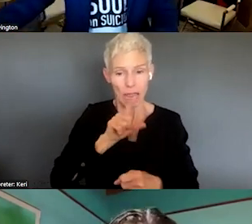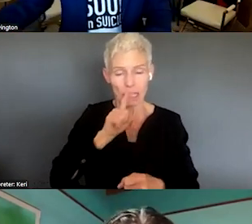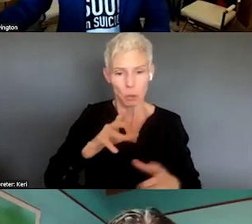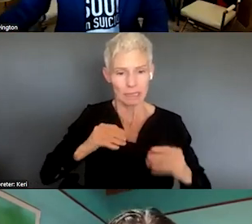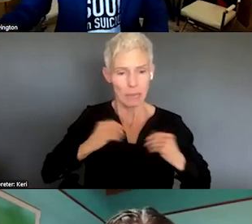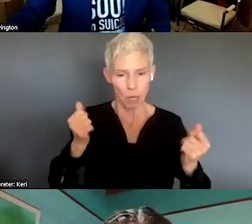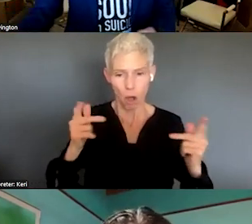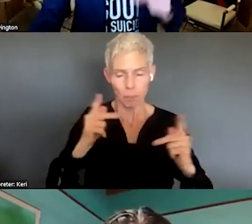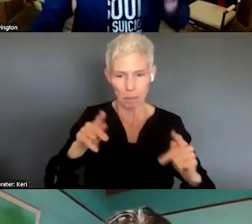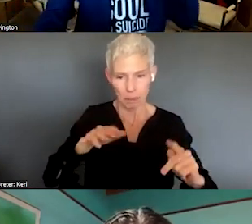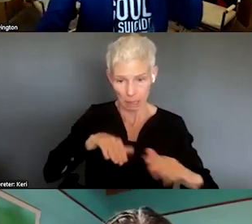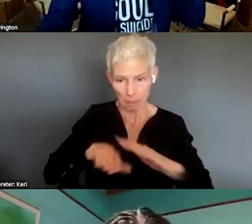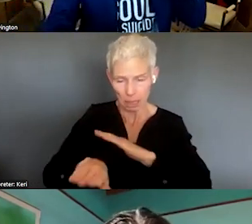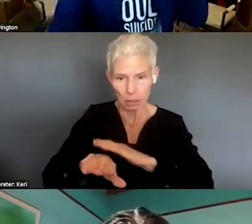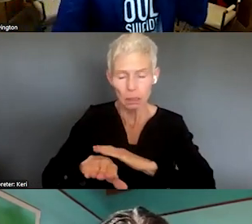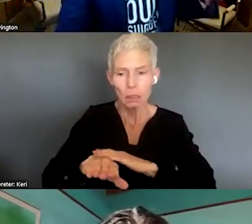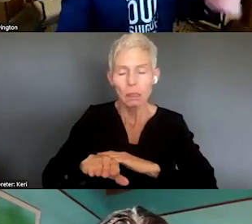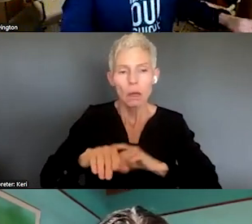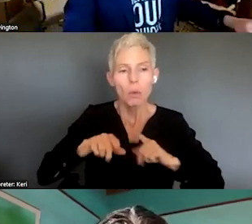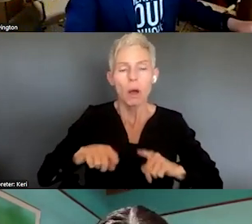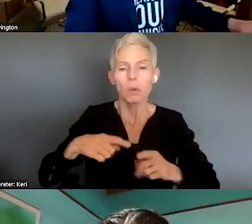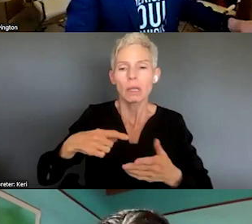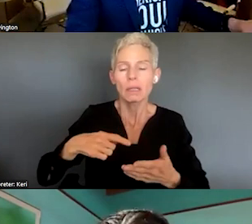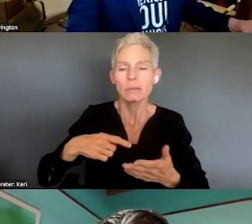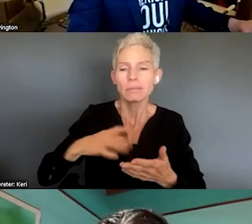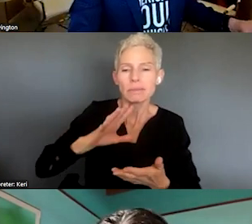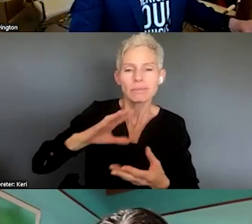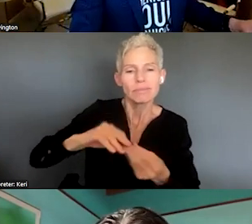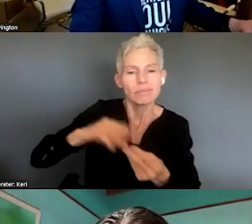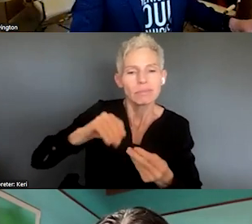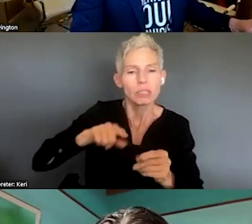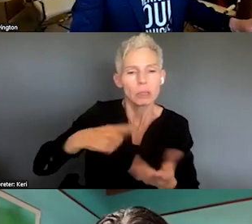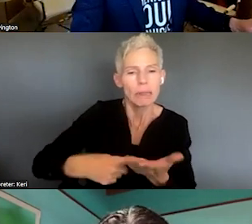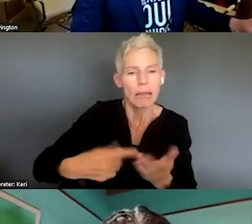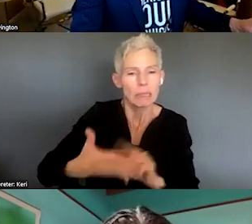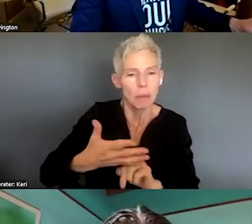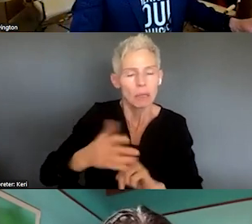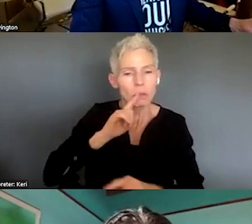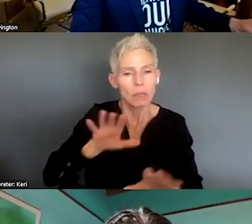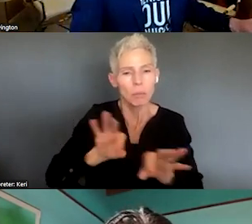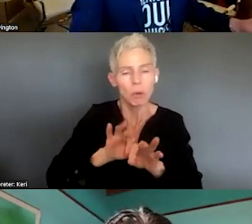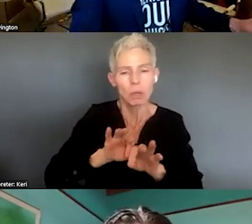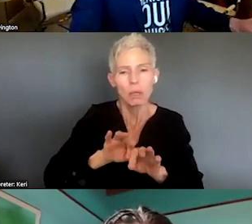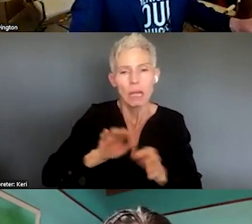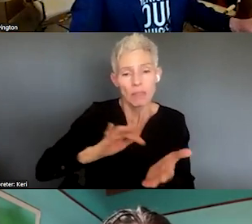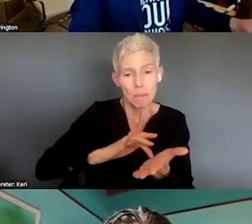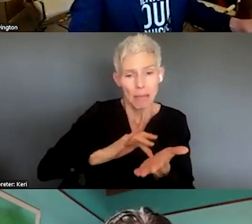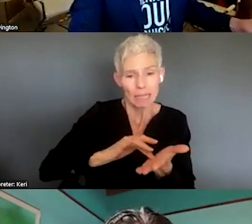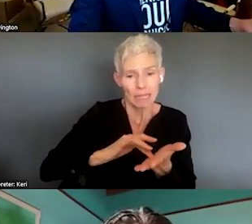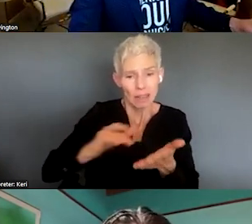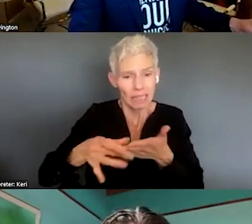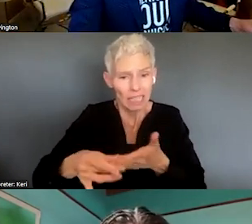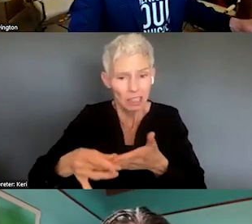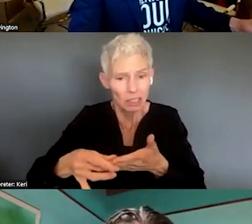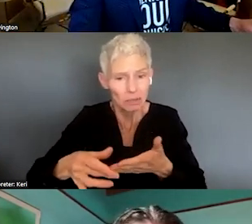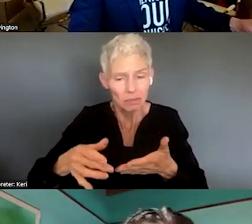we've talked in the debate, is really important. Um, and then, the medical leadership component is